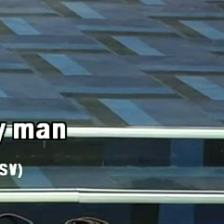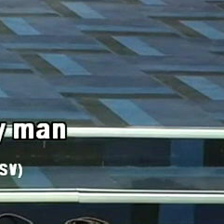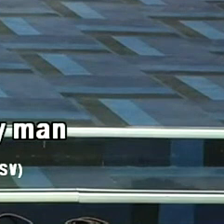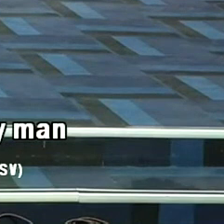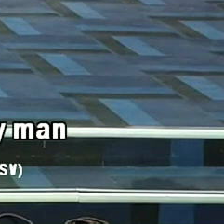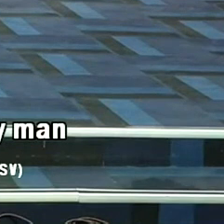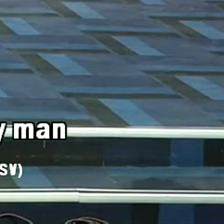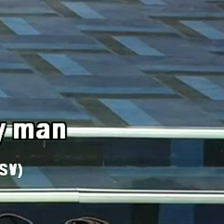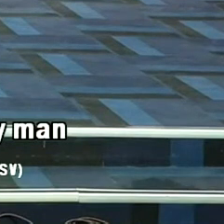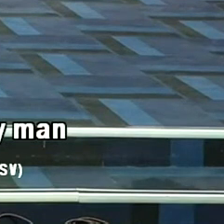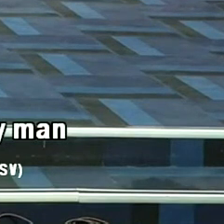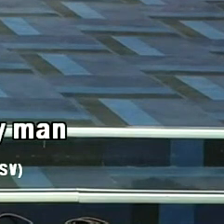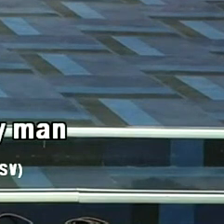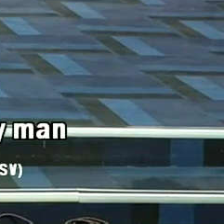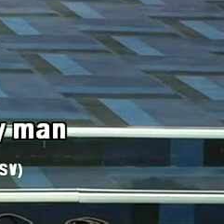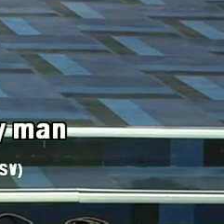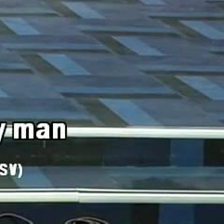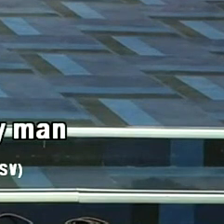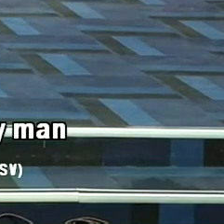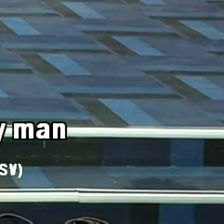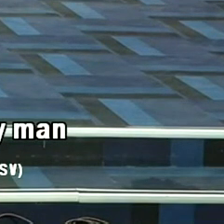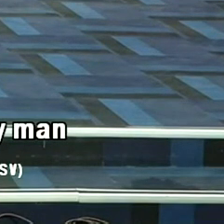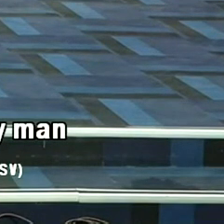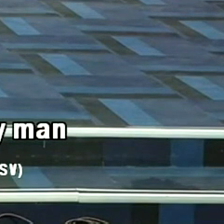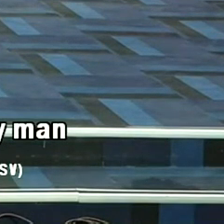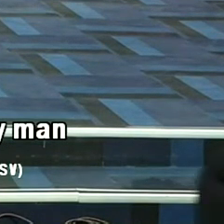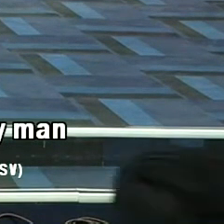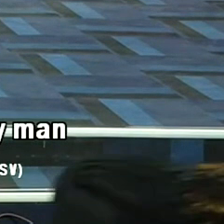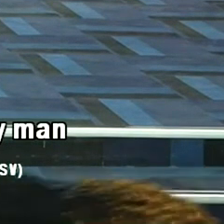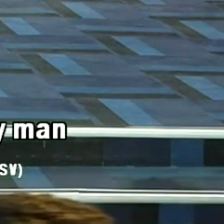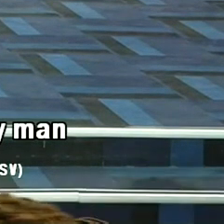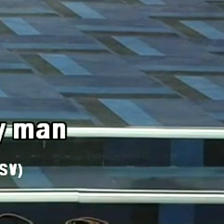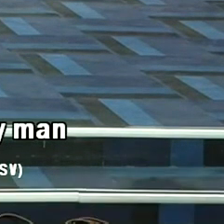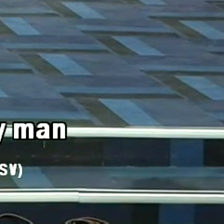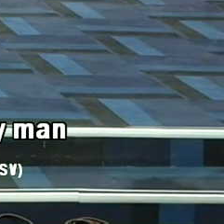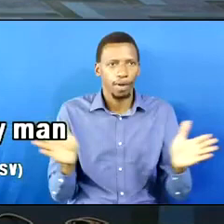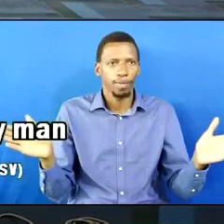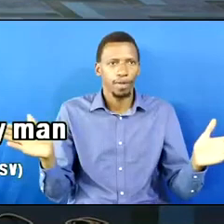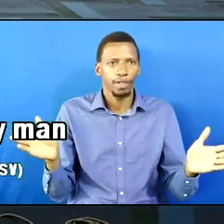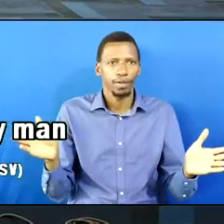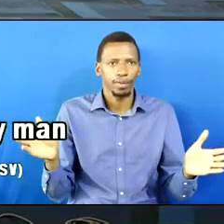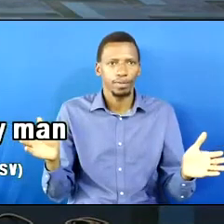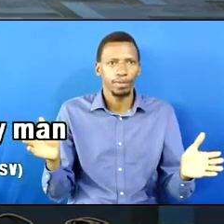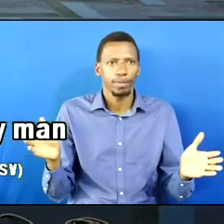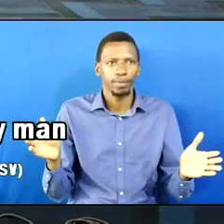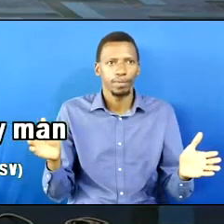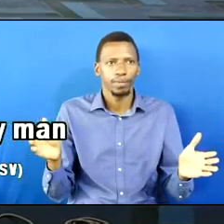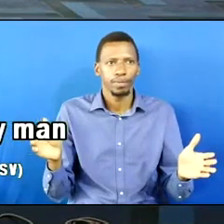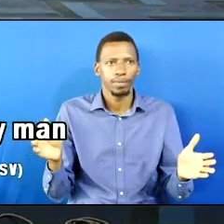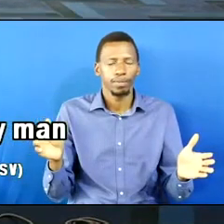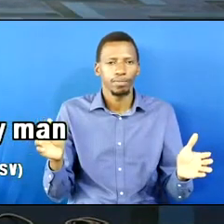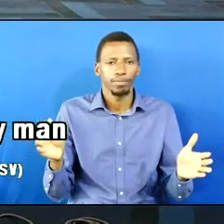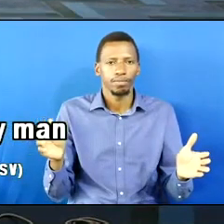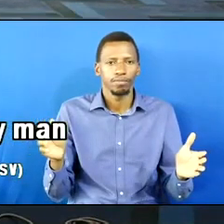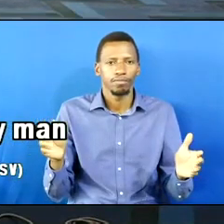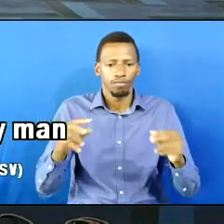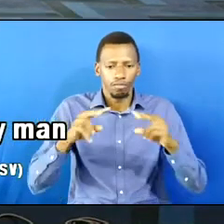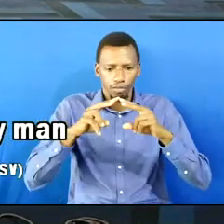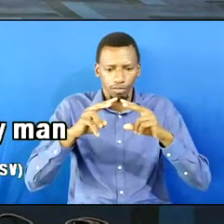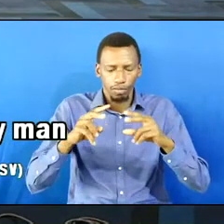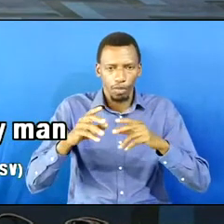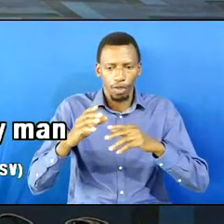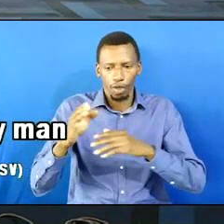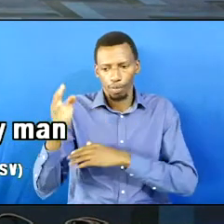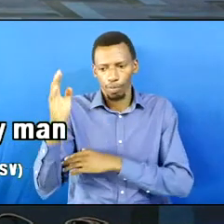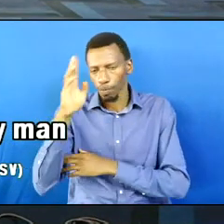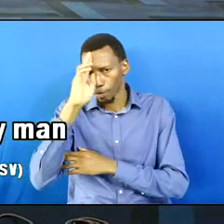What do we call this man? The public prosecutor of our republic will not search you to know your